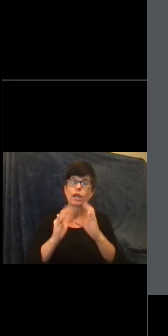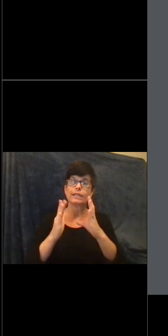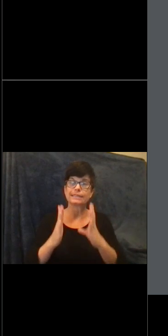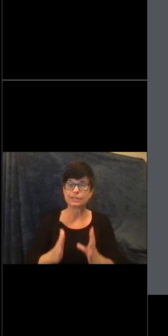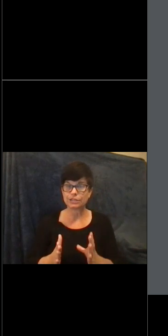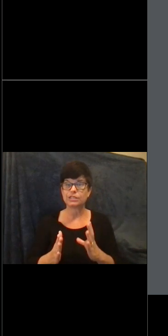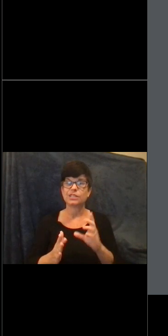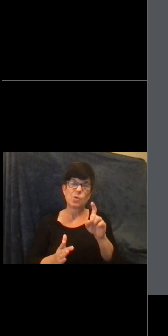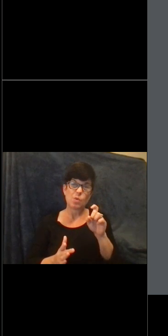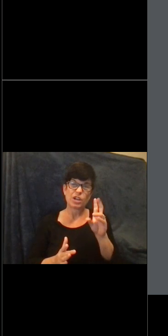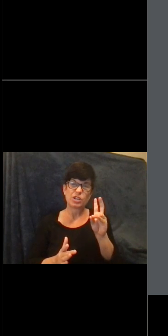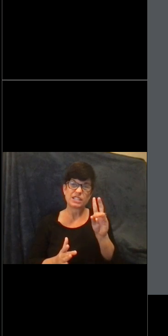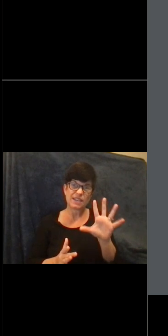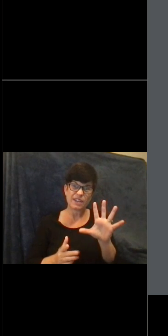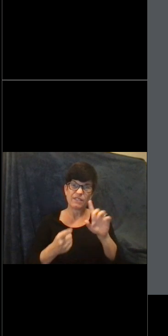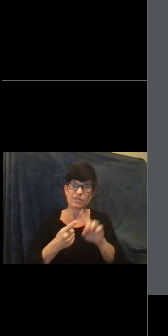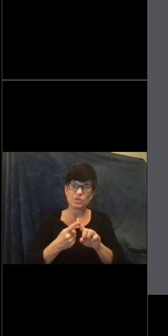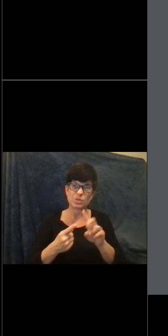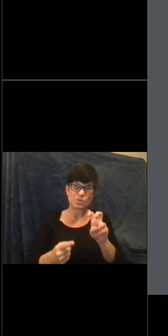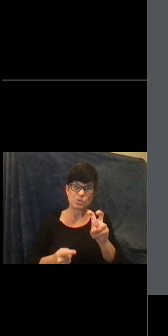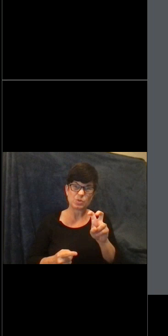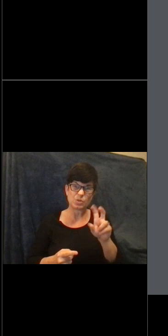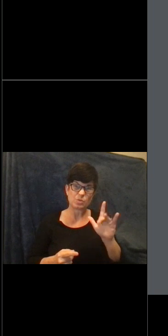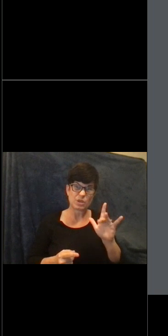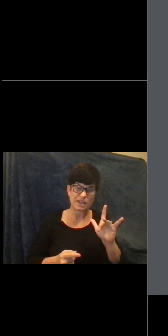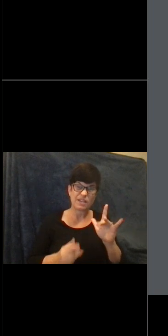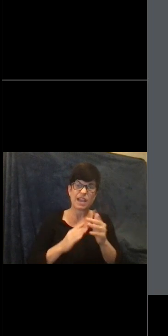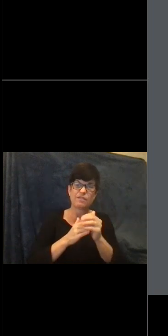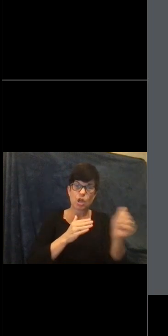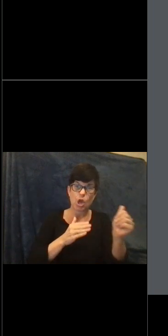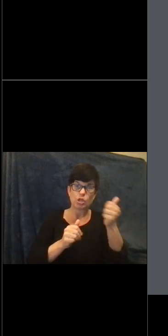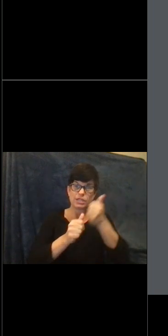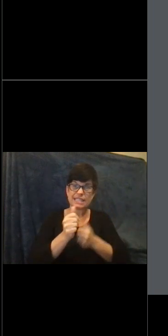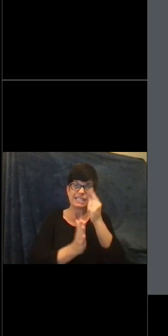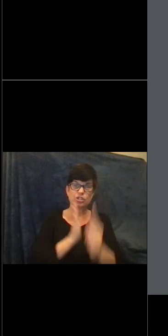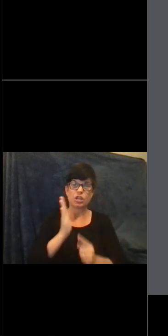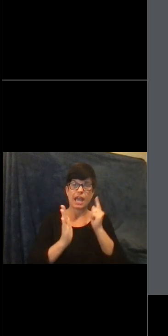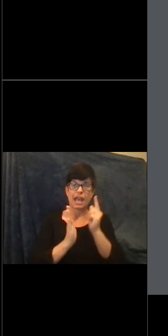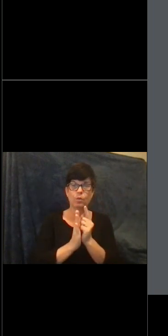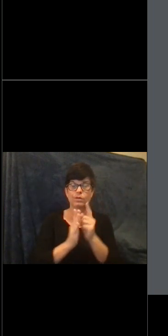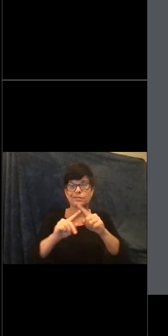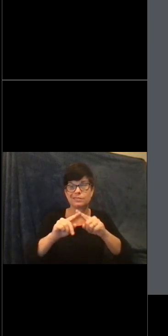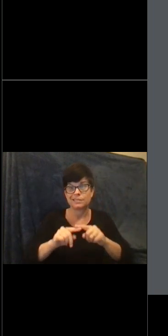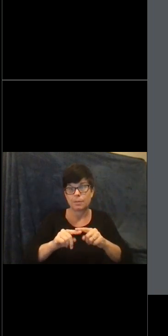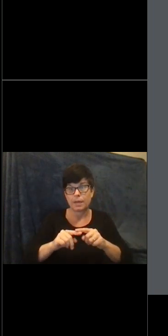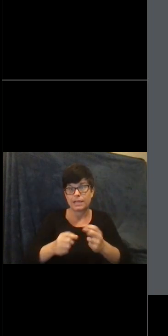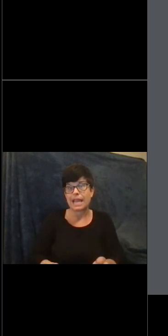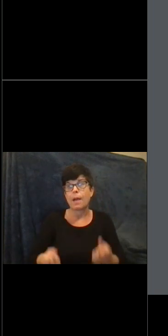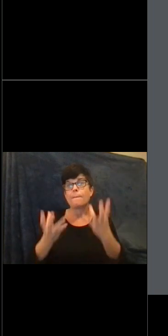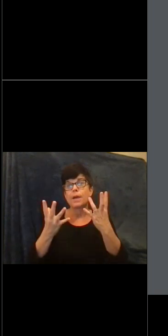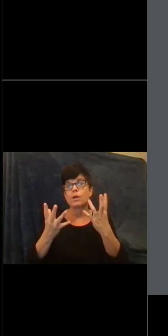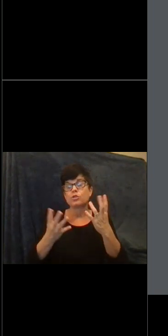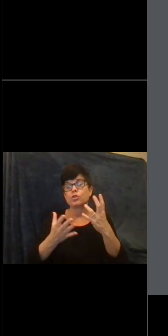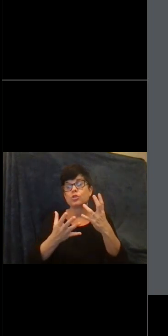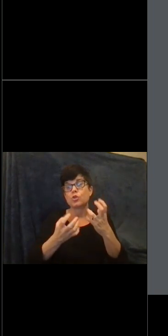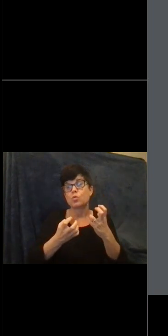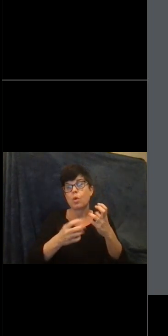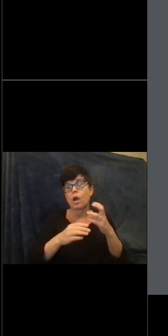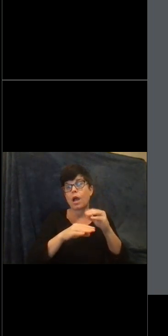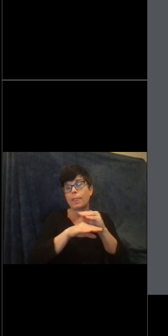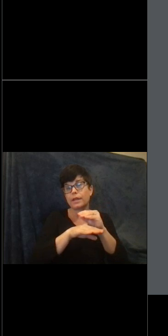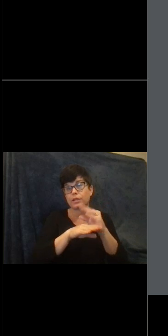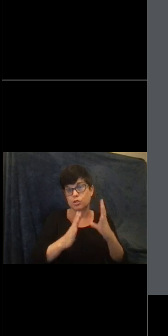from $175 to $225 an hour. So depending on how much you want the consultant to do versus what